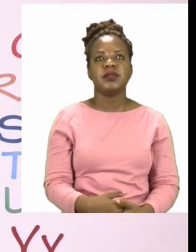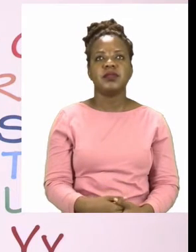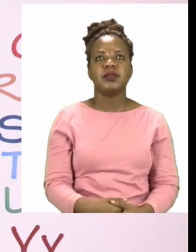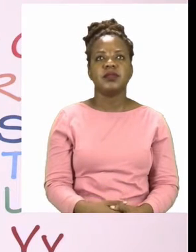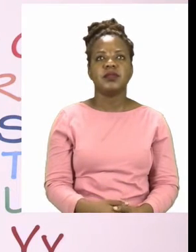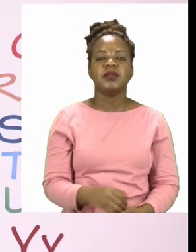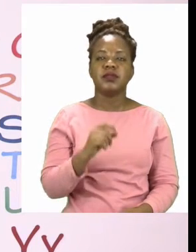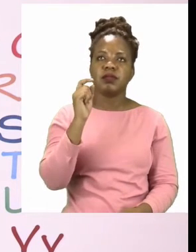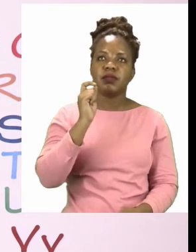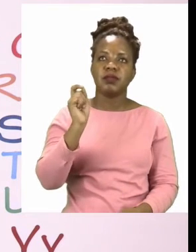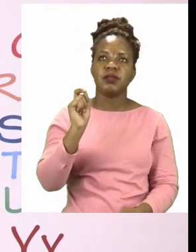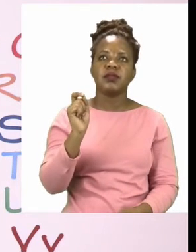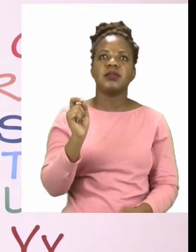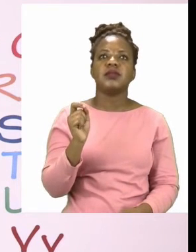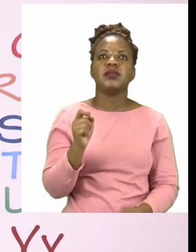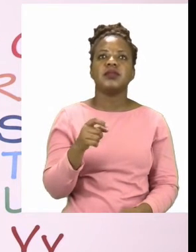equals 15.